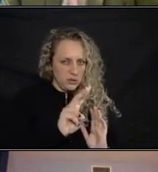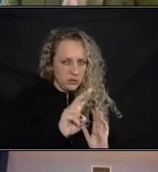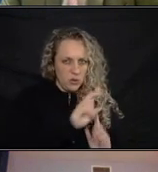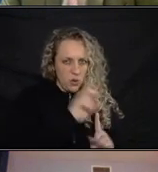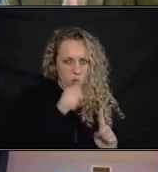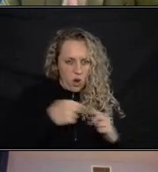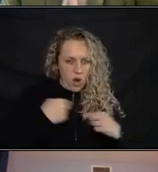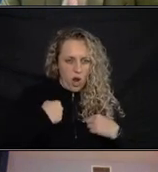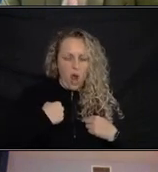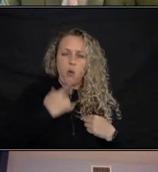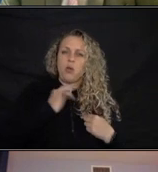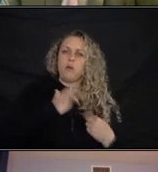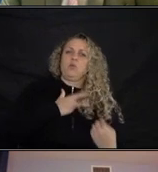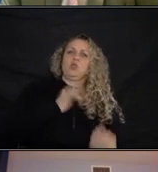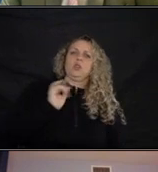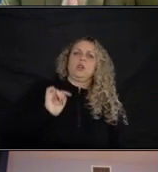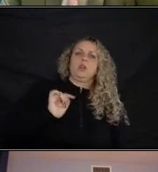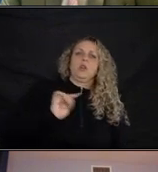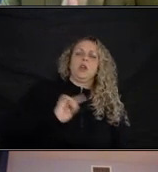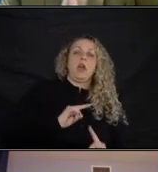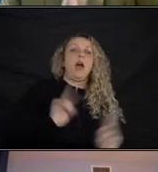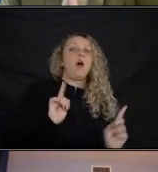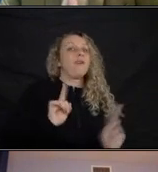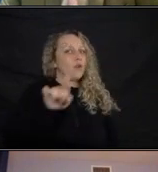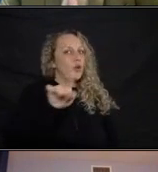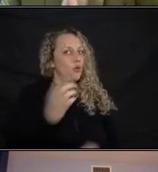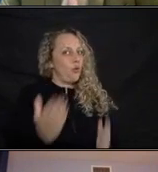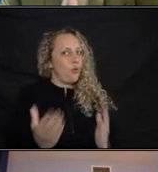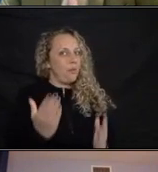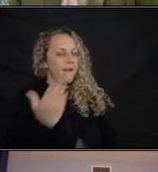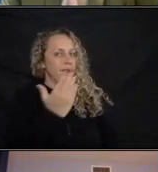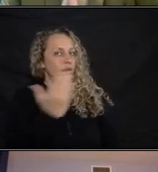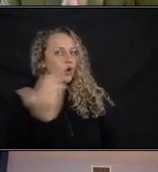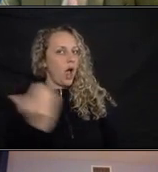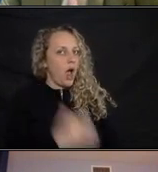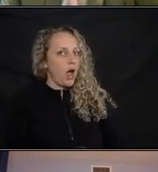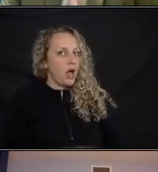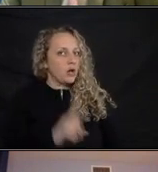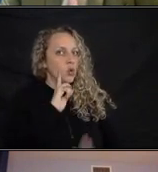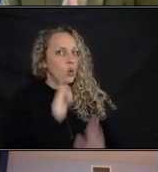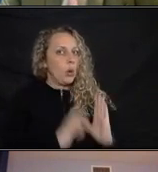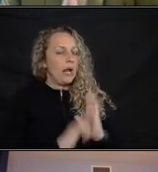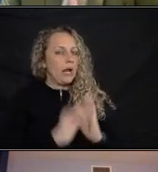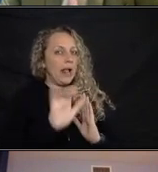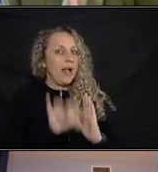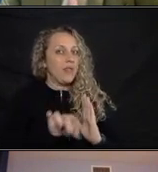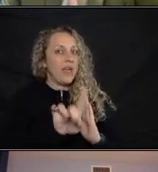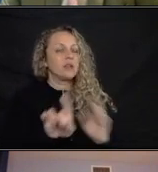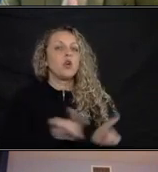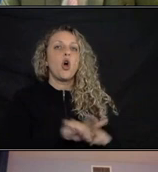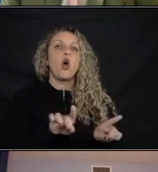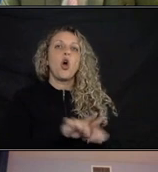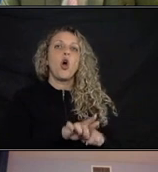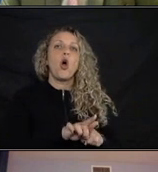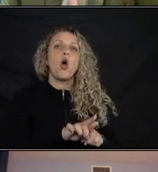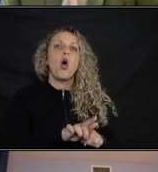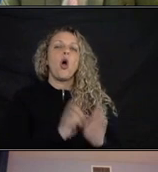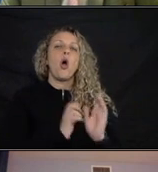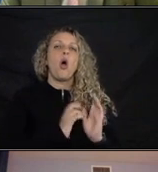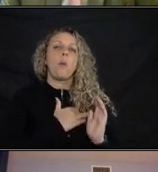I appreciate that. However, you may have forgotten to recognize that it is also Breast